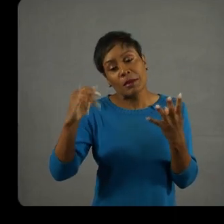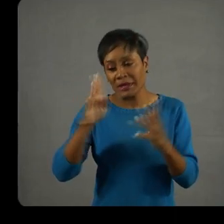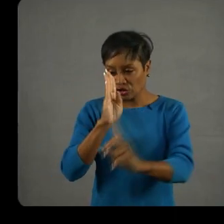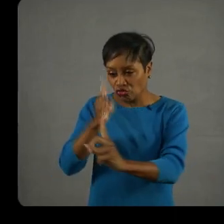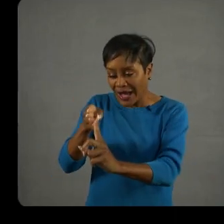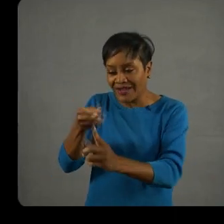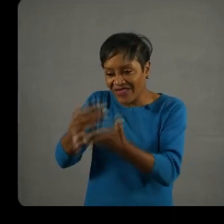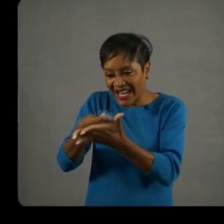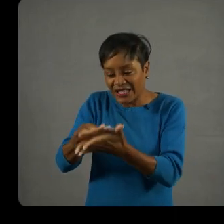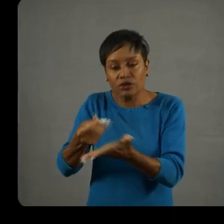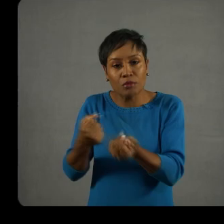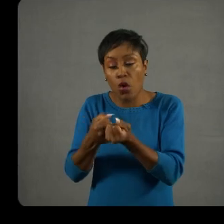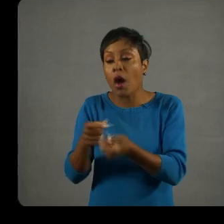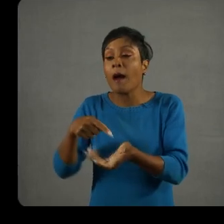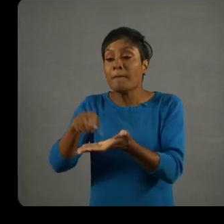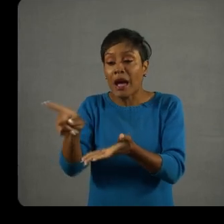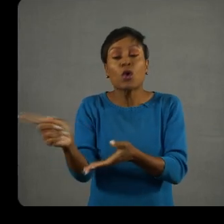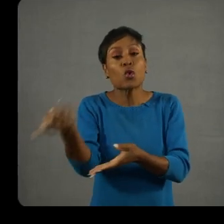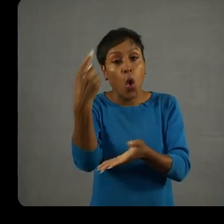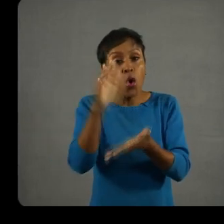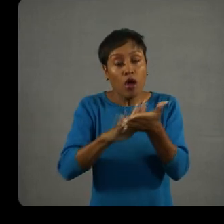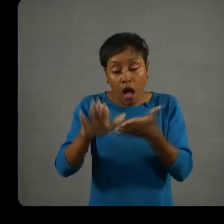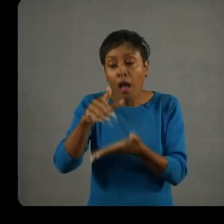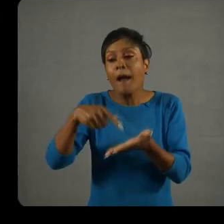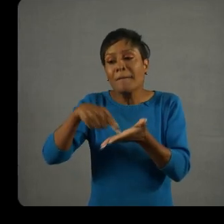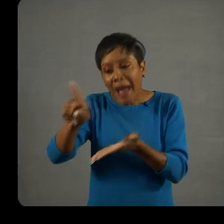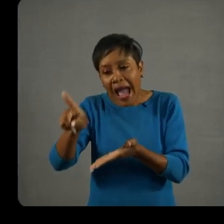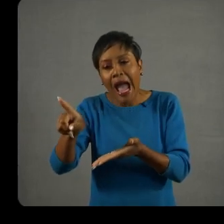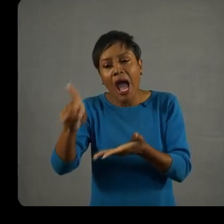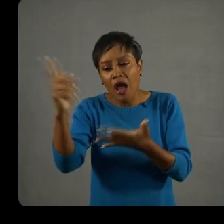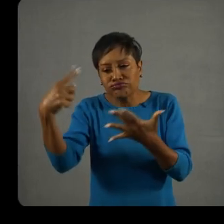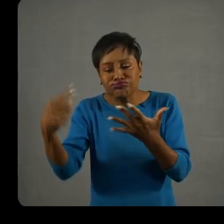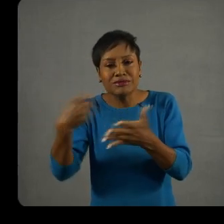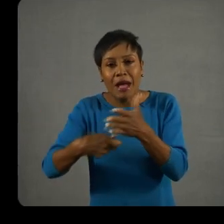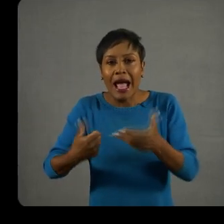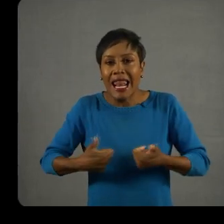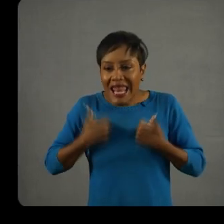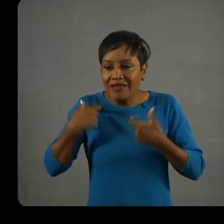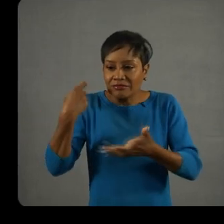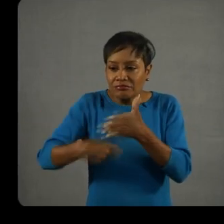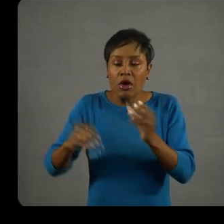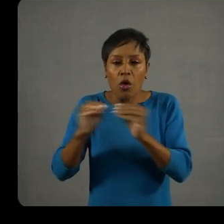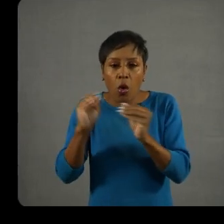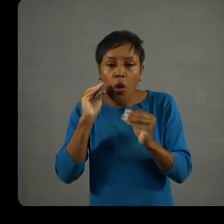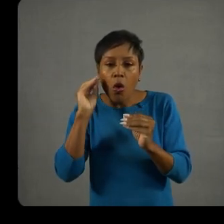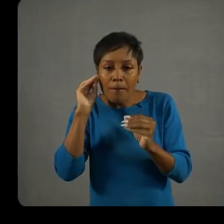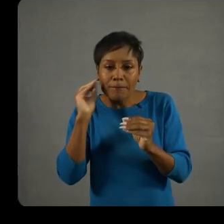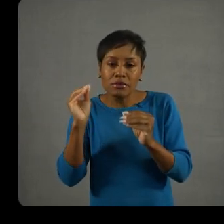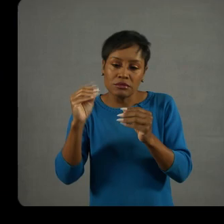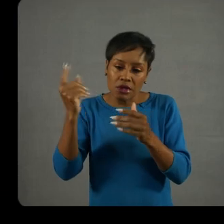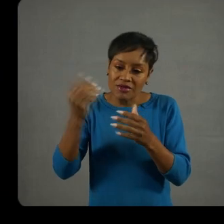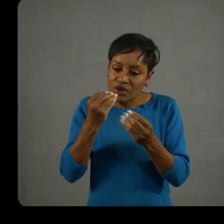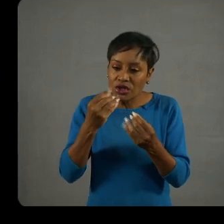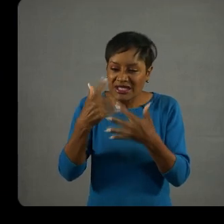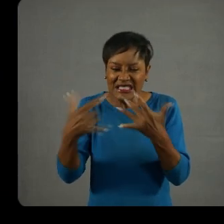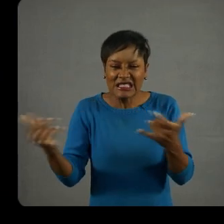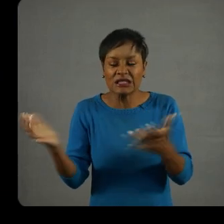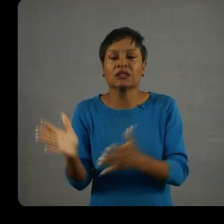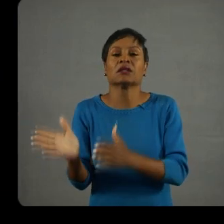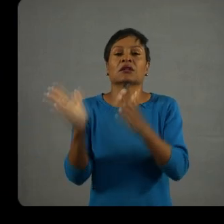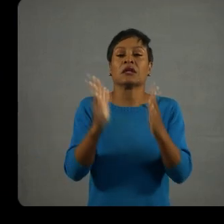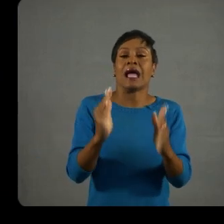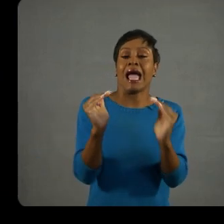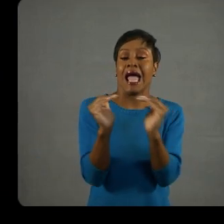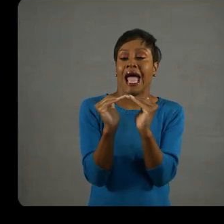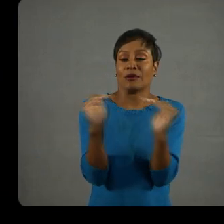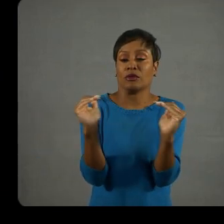that will pay you not just to go to college, but also all of the other expenses, living expenses, etc. Number 2, equitable